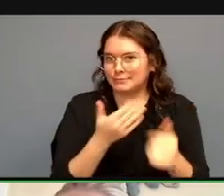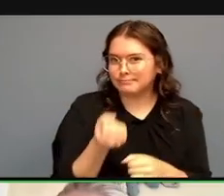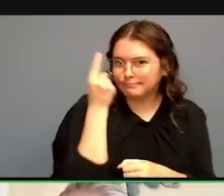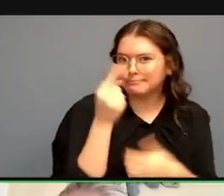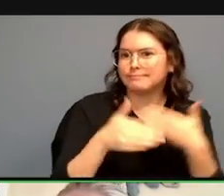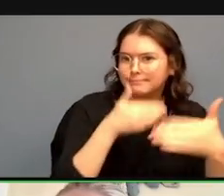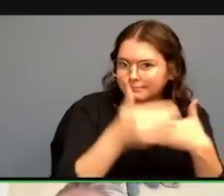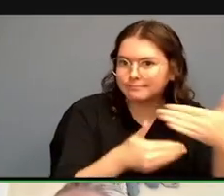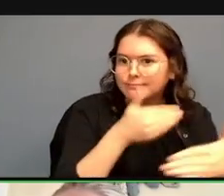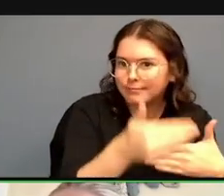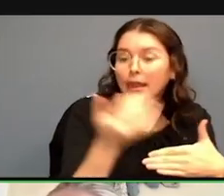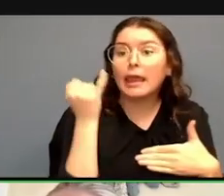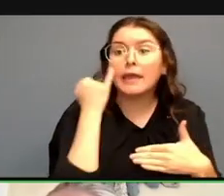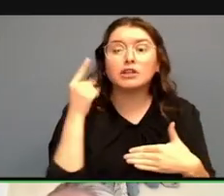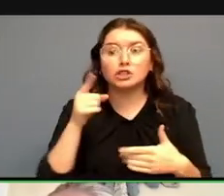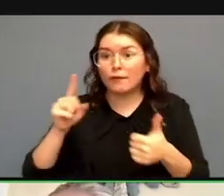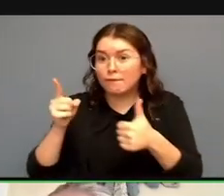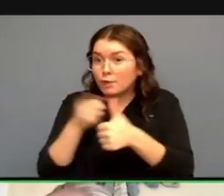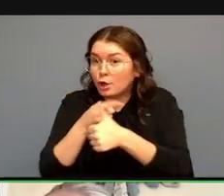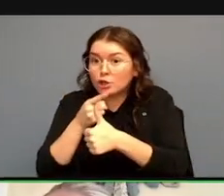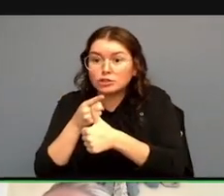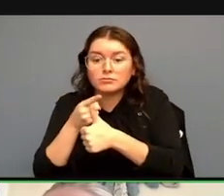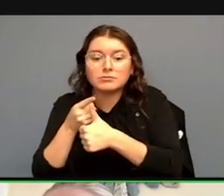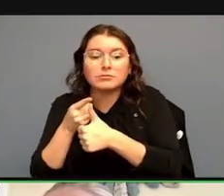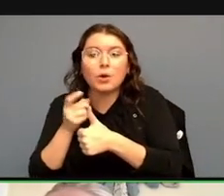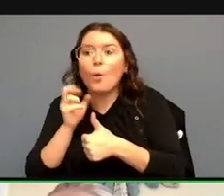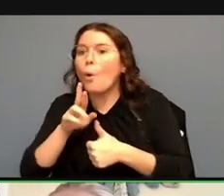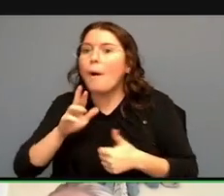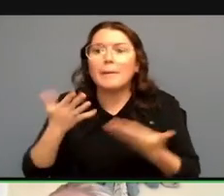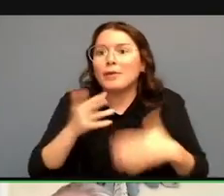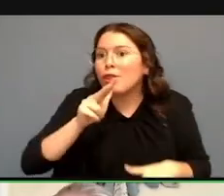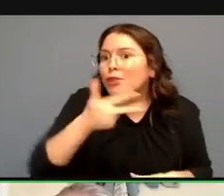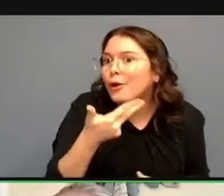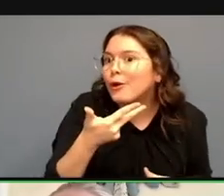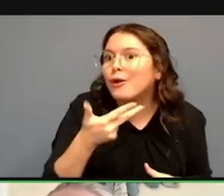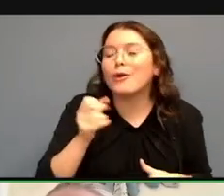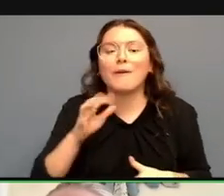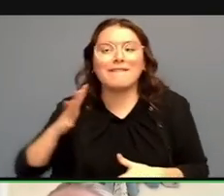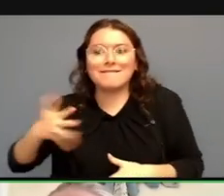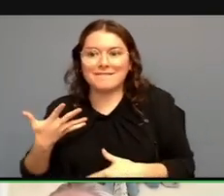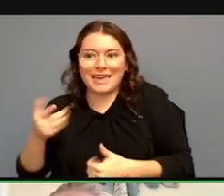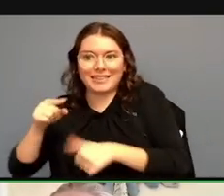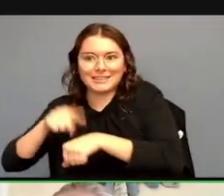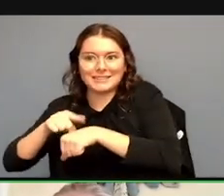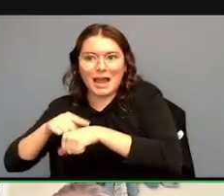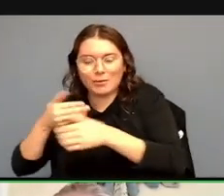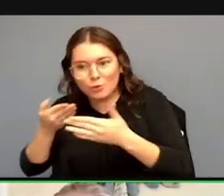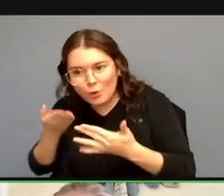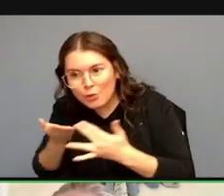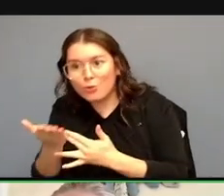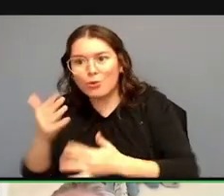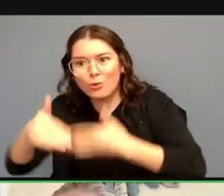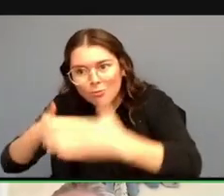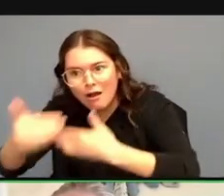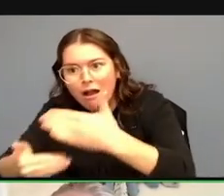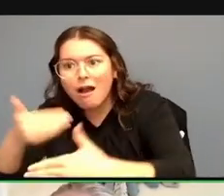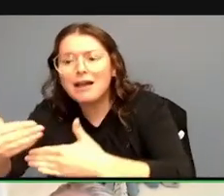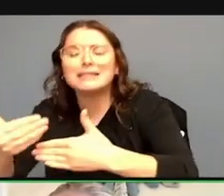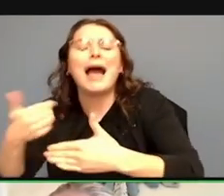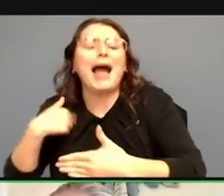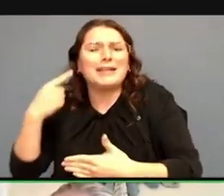understand. If this is your first or third or fifth time going through the process, I think it's